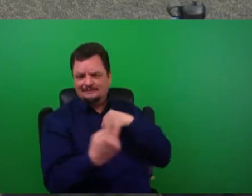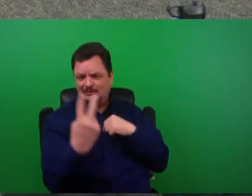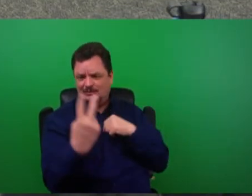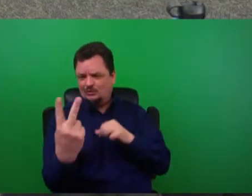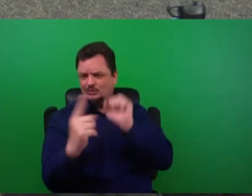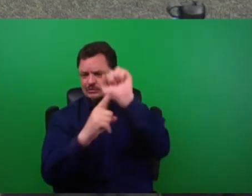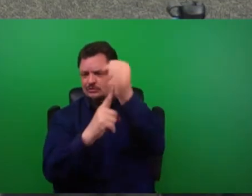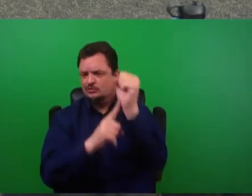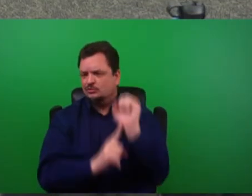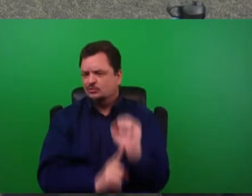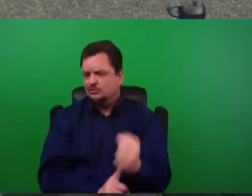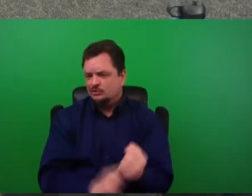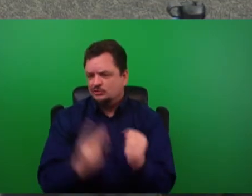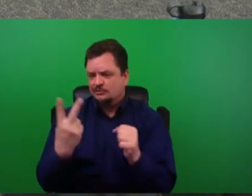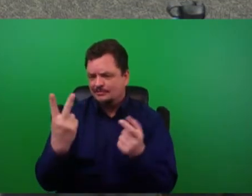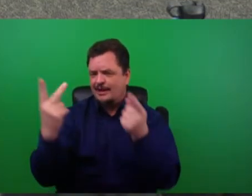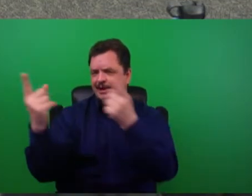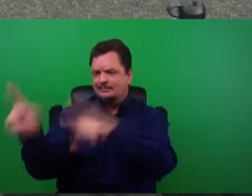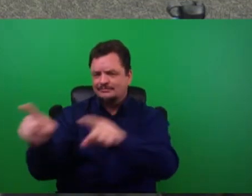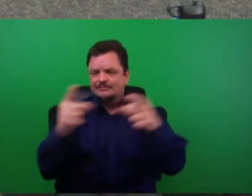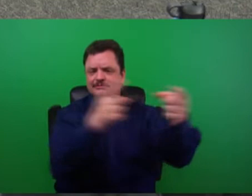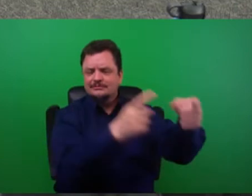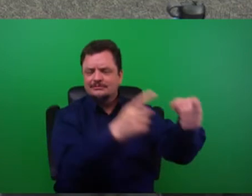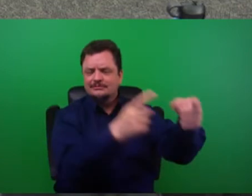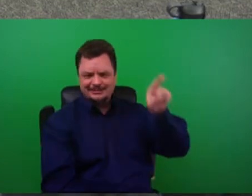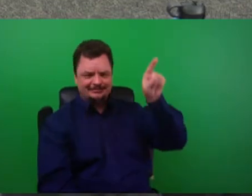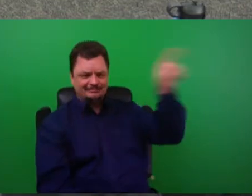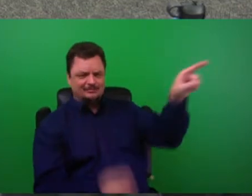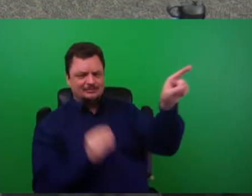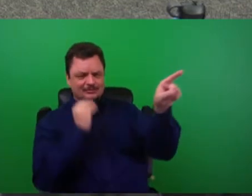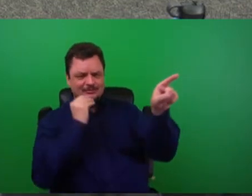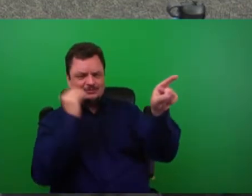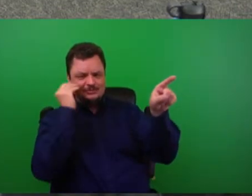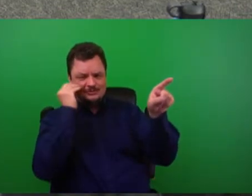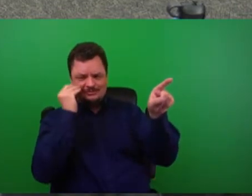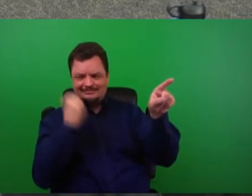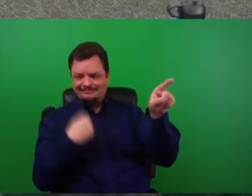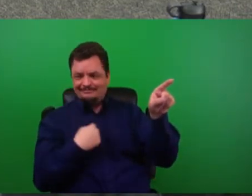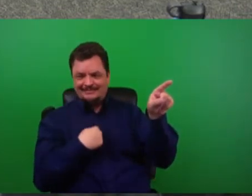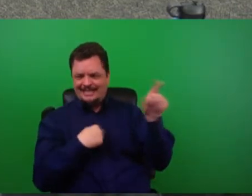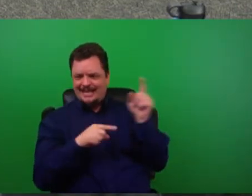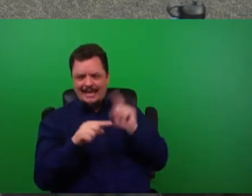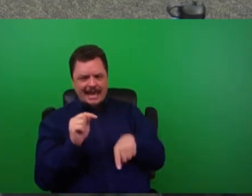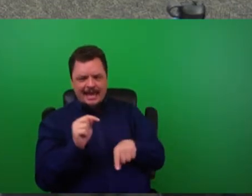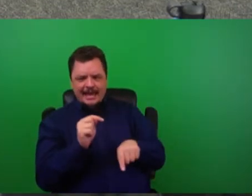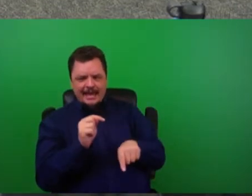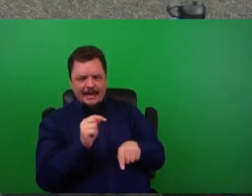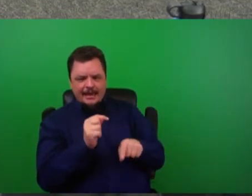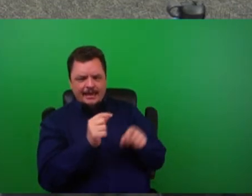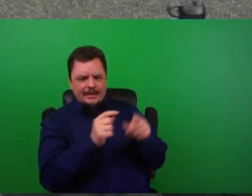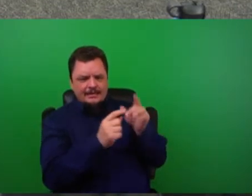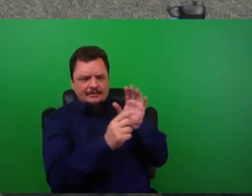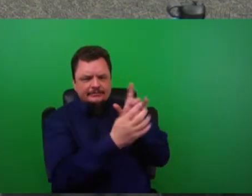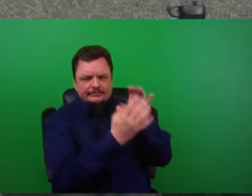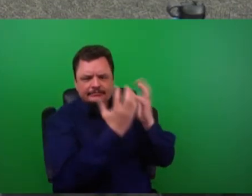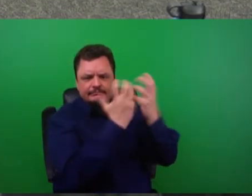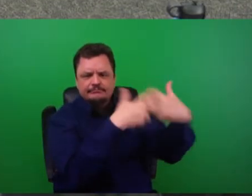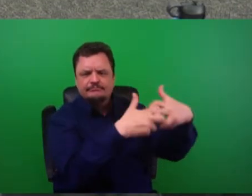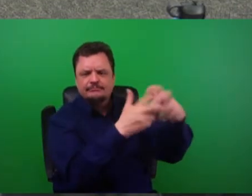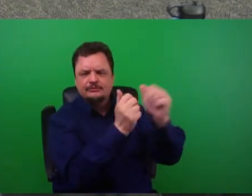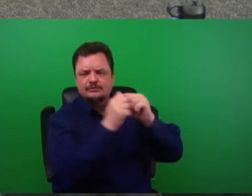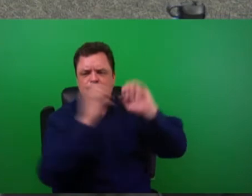home. And so I couldn't speak to explicitly how emergency responders respond to those particular cases. I want to